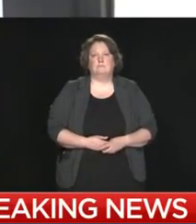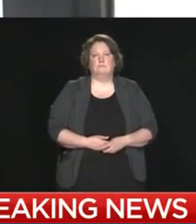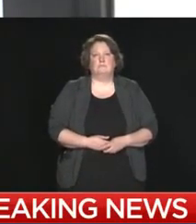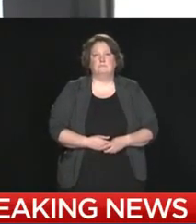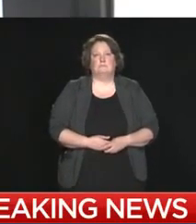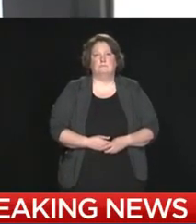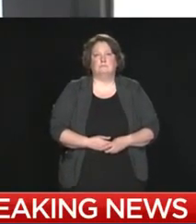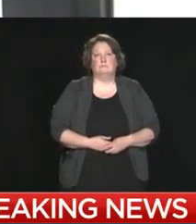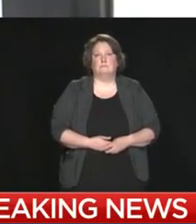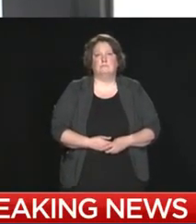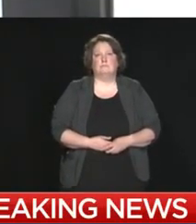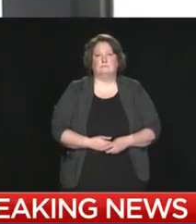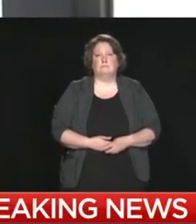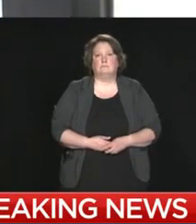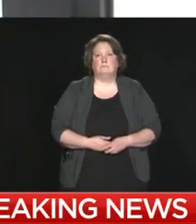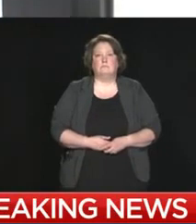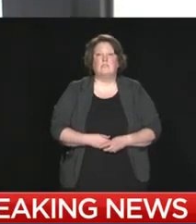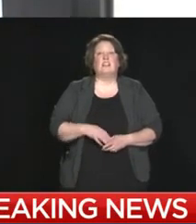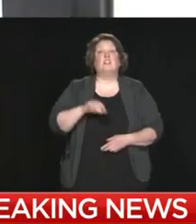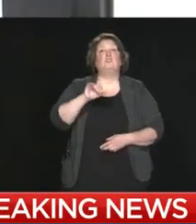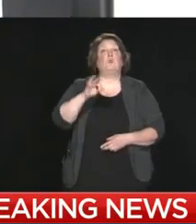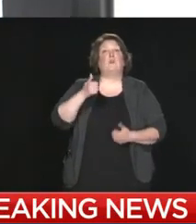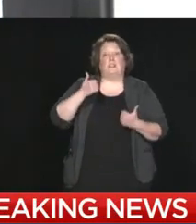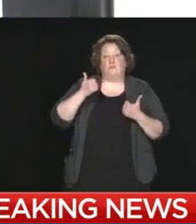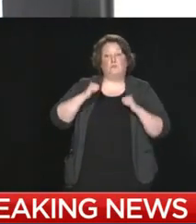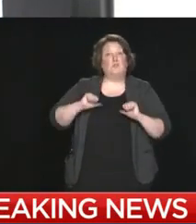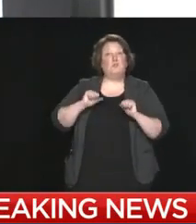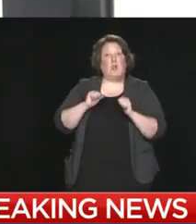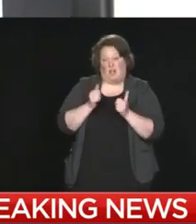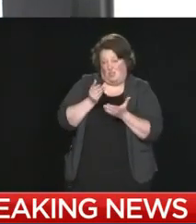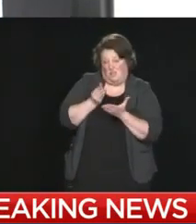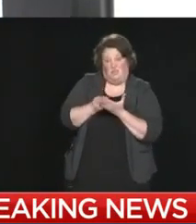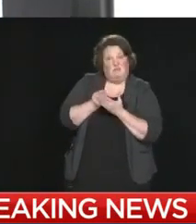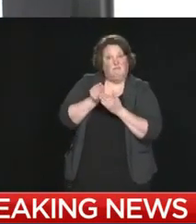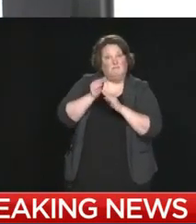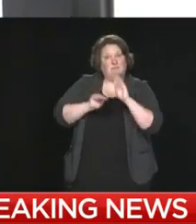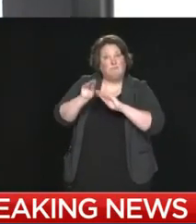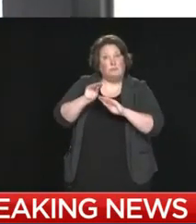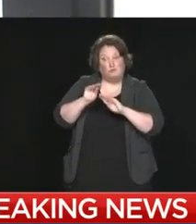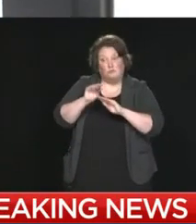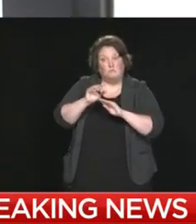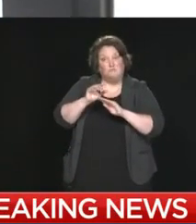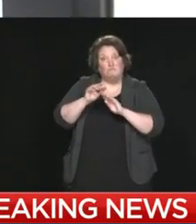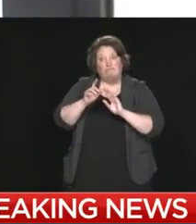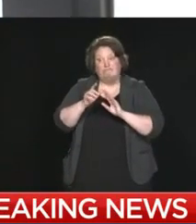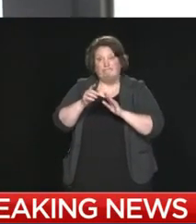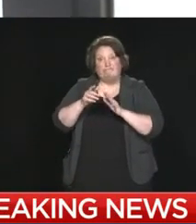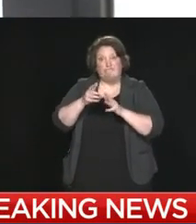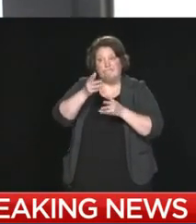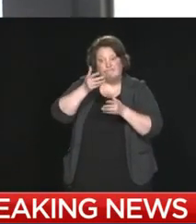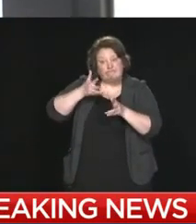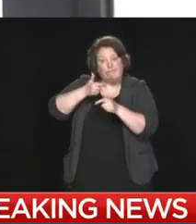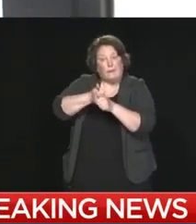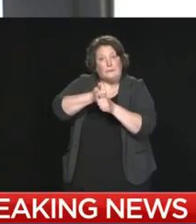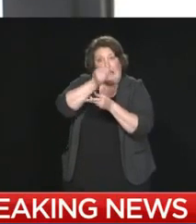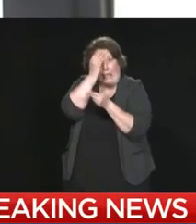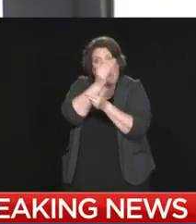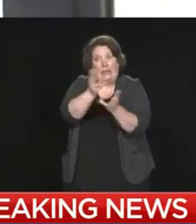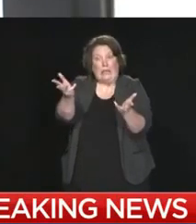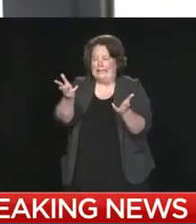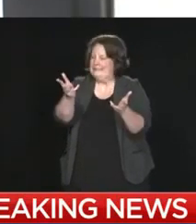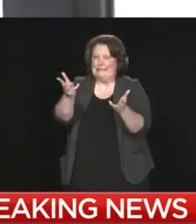with economic updates is that there's an integrated part, is that is